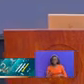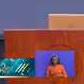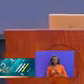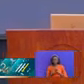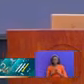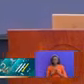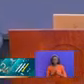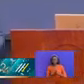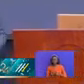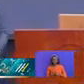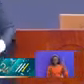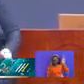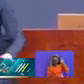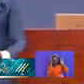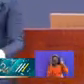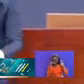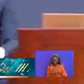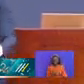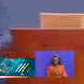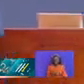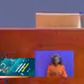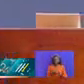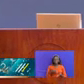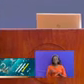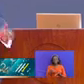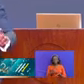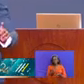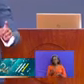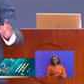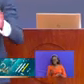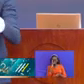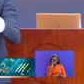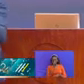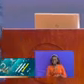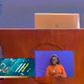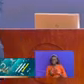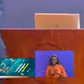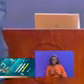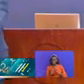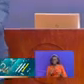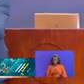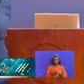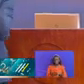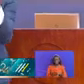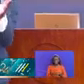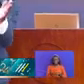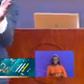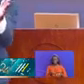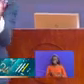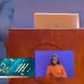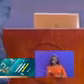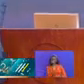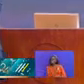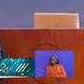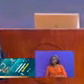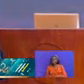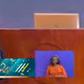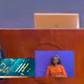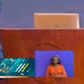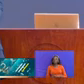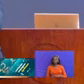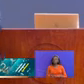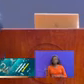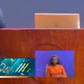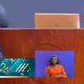sit with the fathers I get messages for Sunday so you said in passing you said in Solomon there was a king and there was a